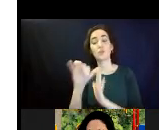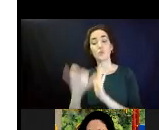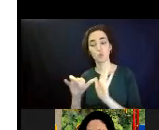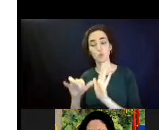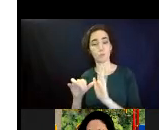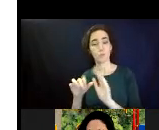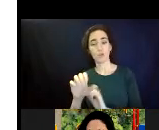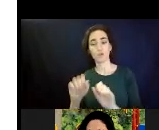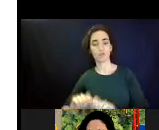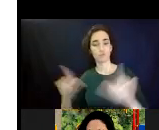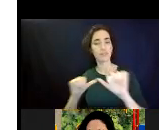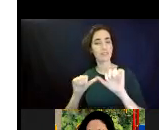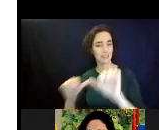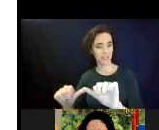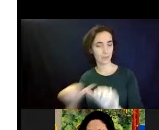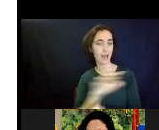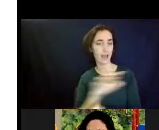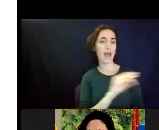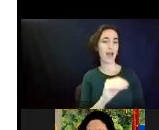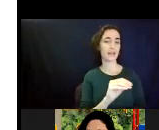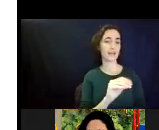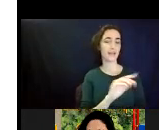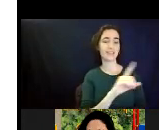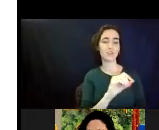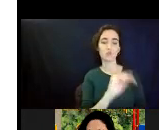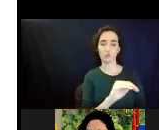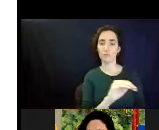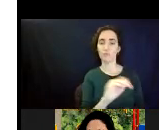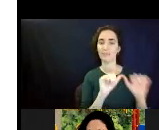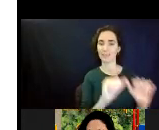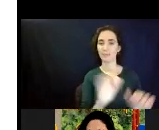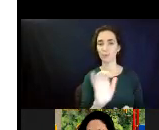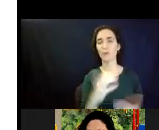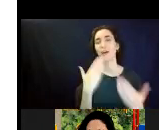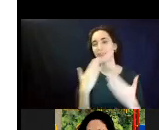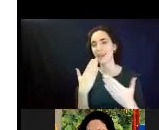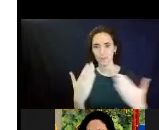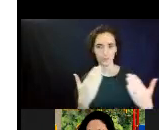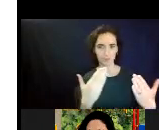streaming as well as our Zoom. Thank you.